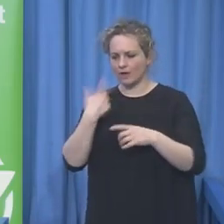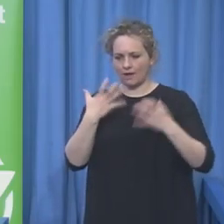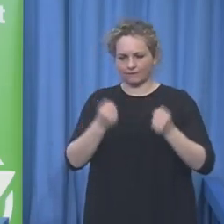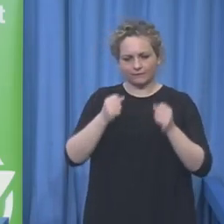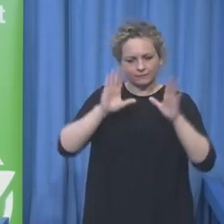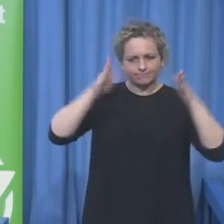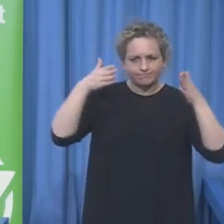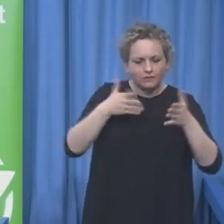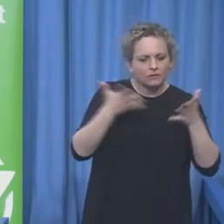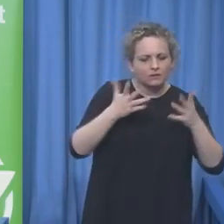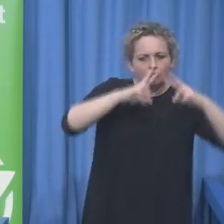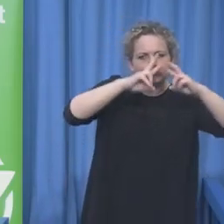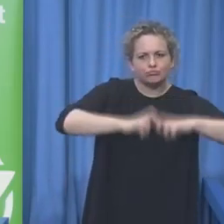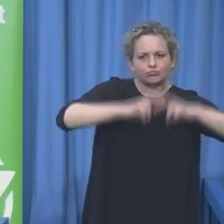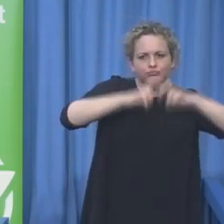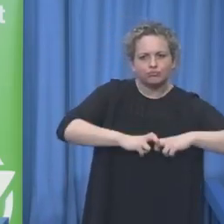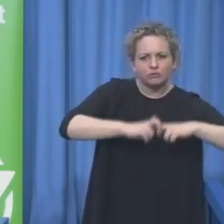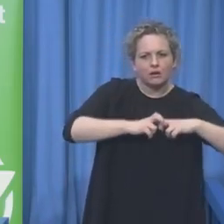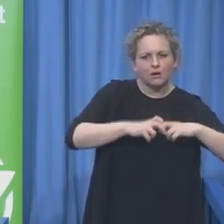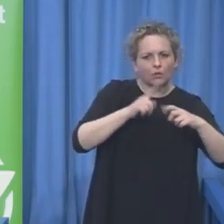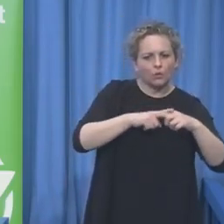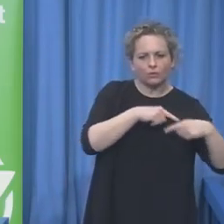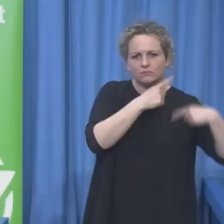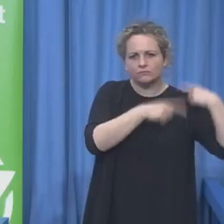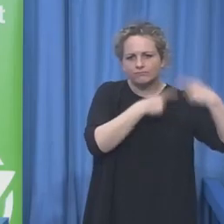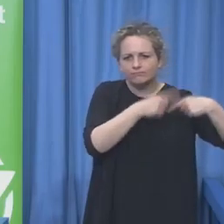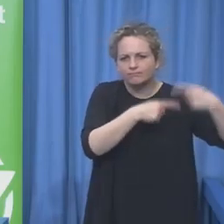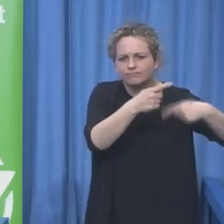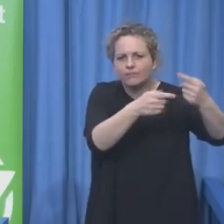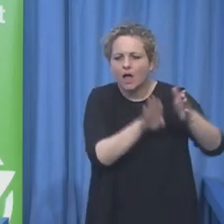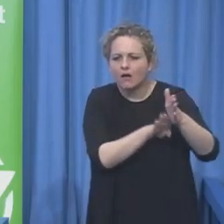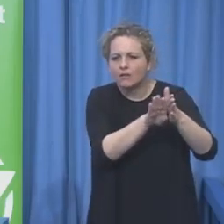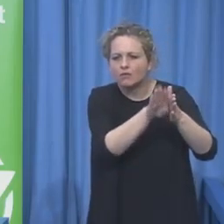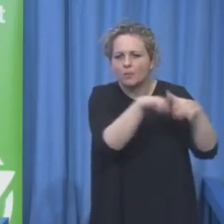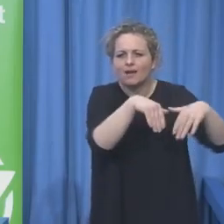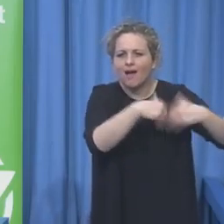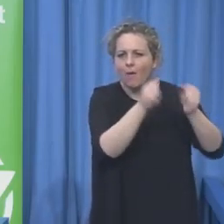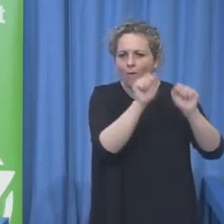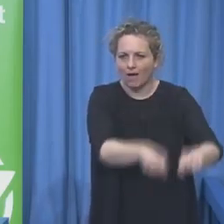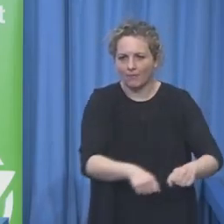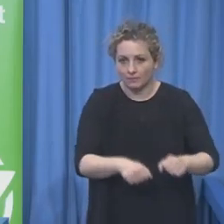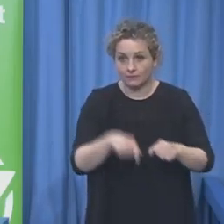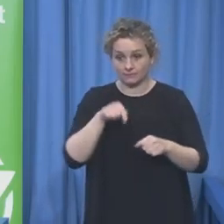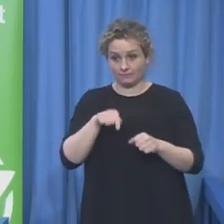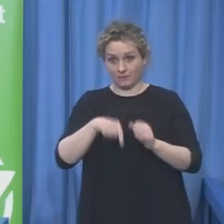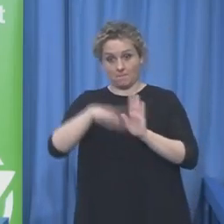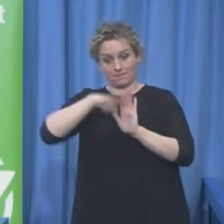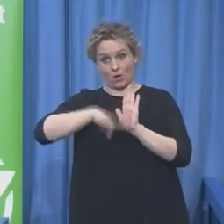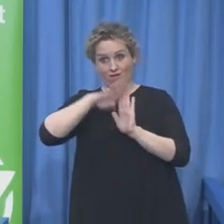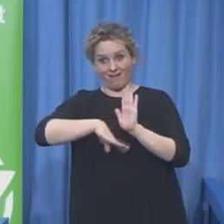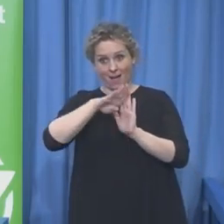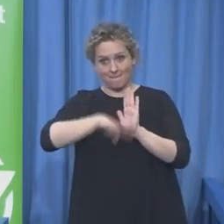the service users that are already placed in the job market? And the third one is